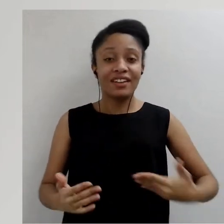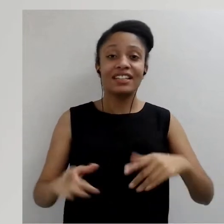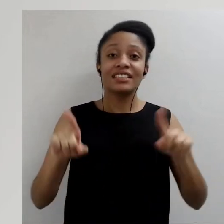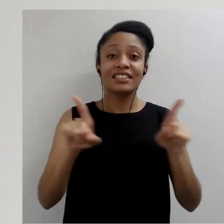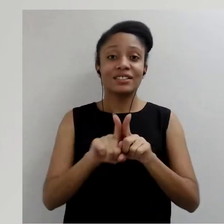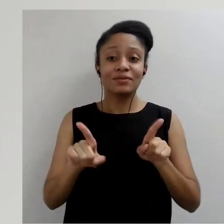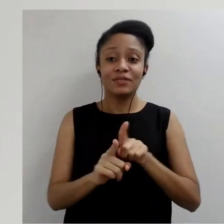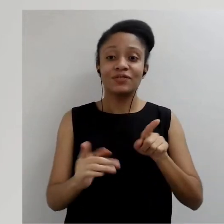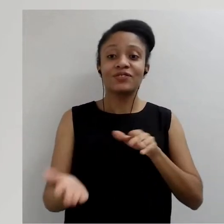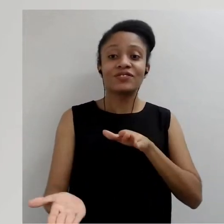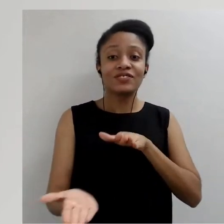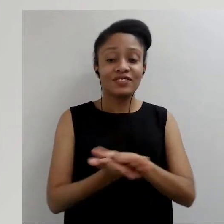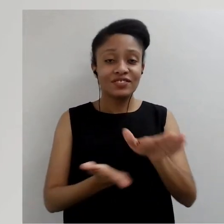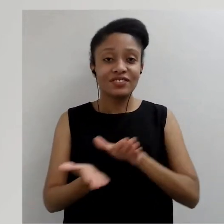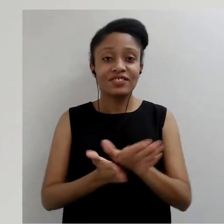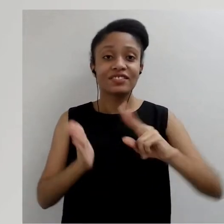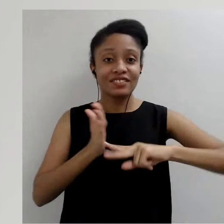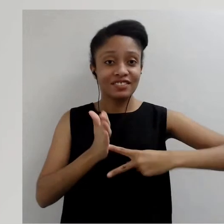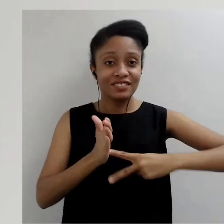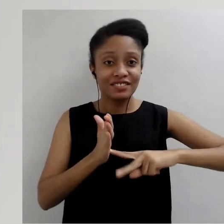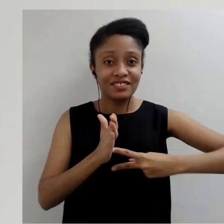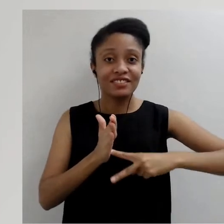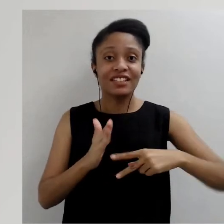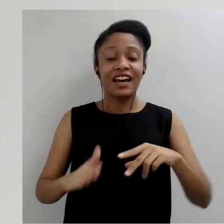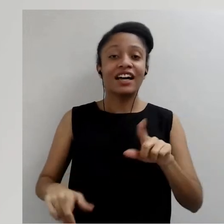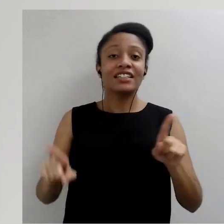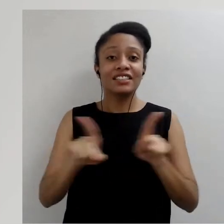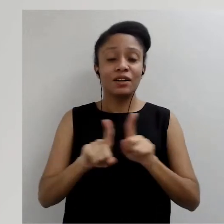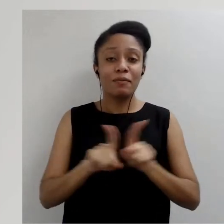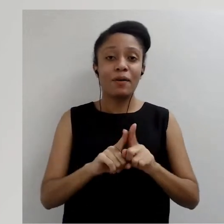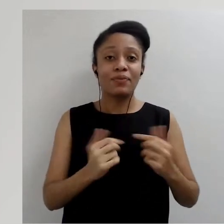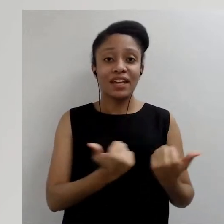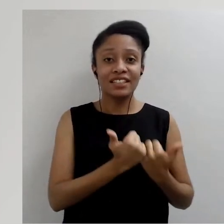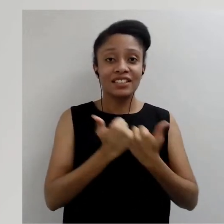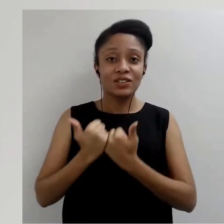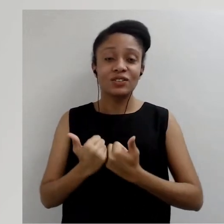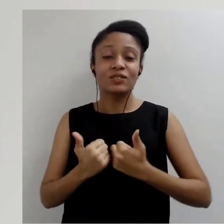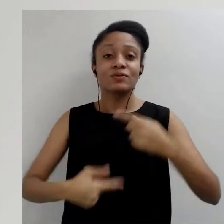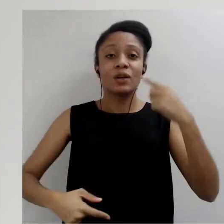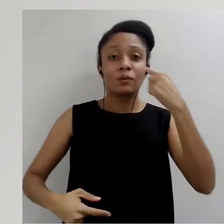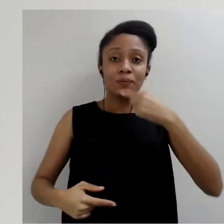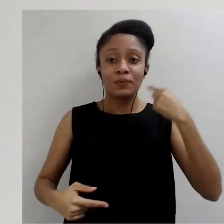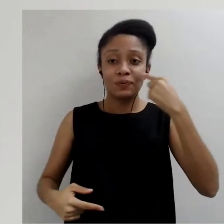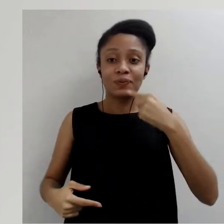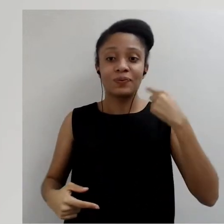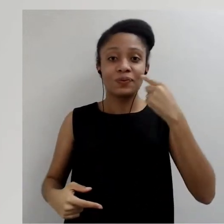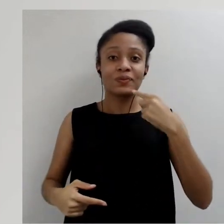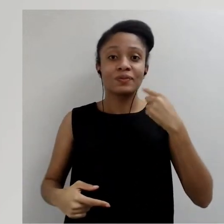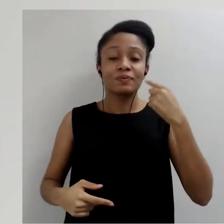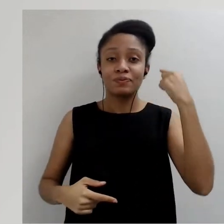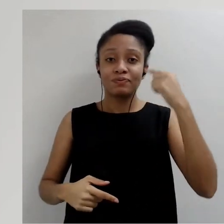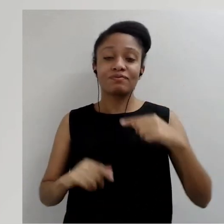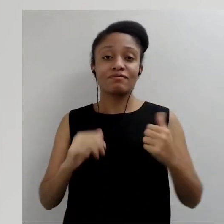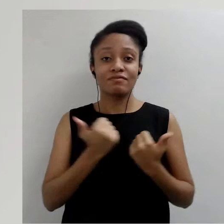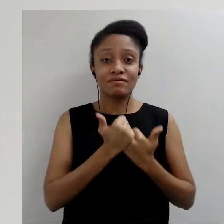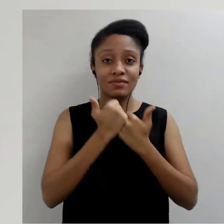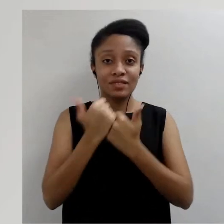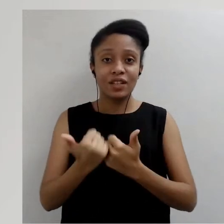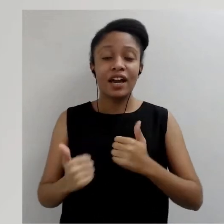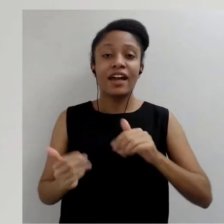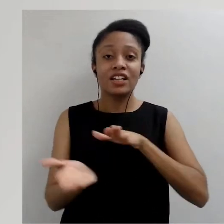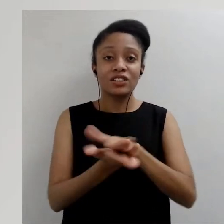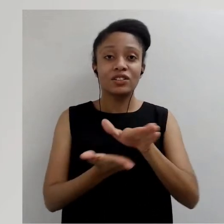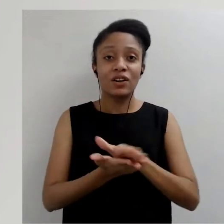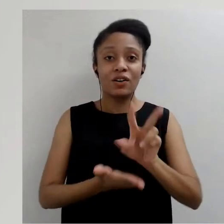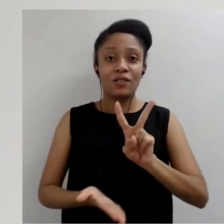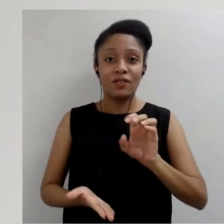the Union of Printing Industries in Petrópolis and legal assistance of Voice Printing House. Just an information